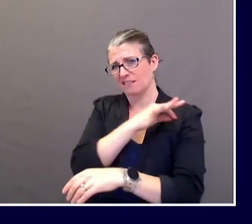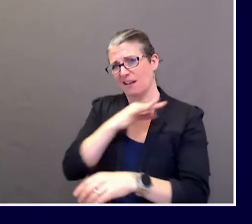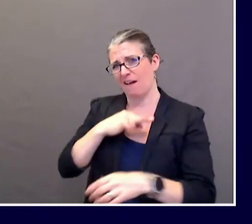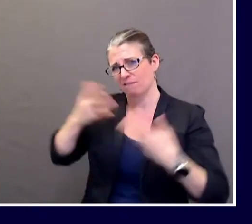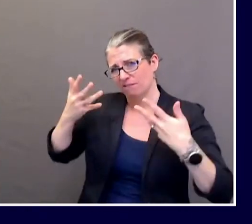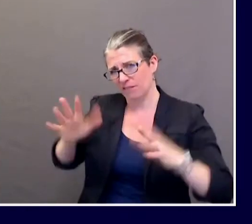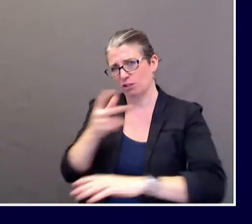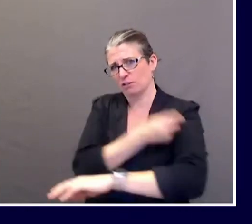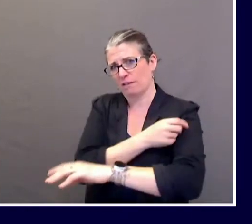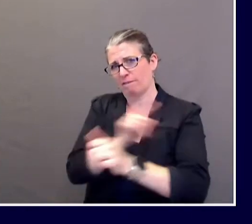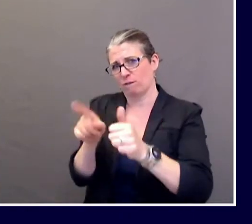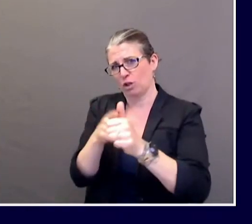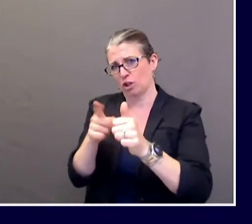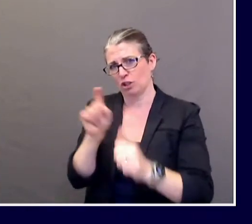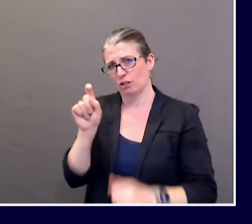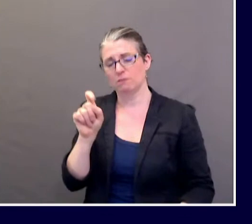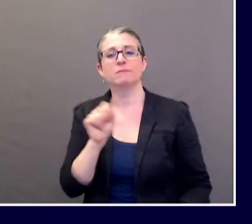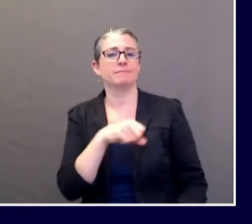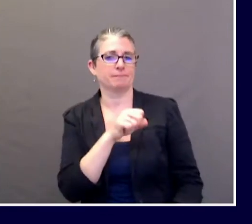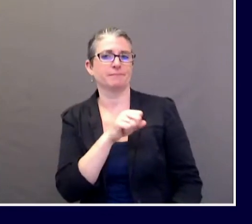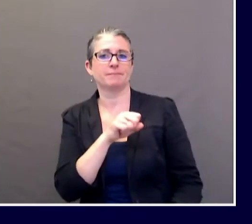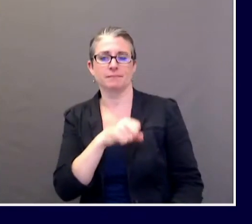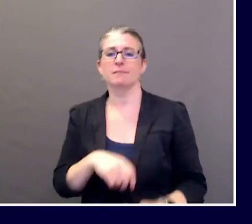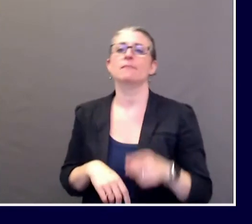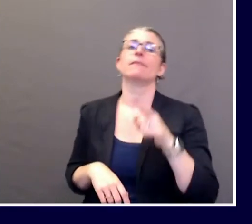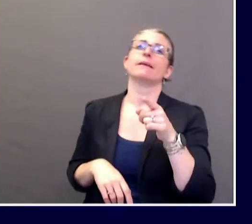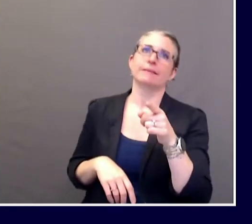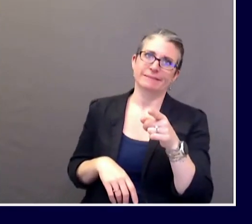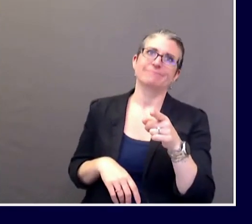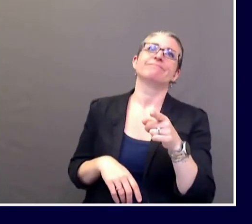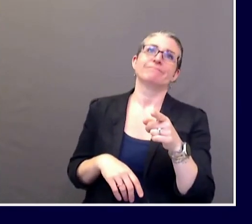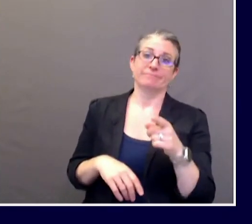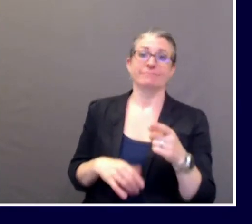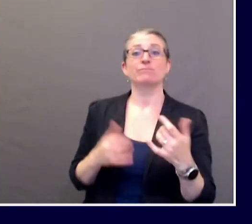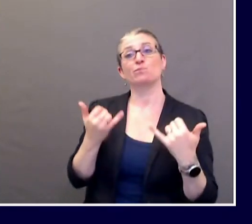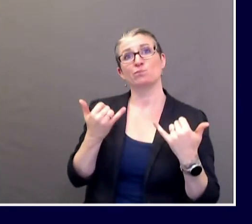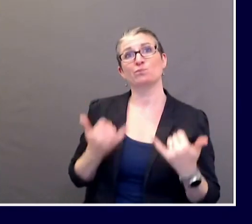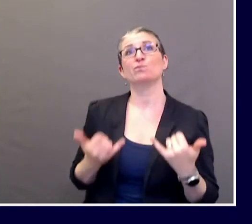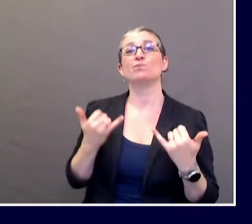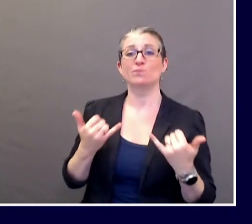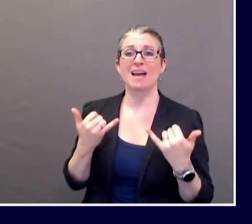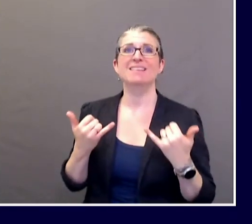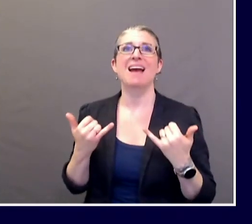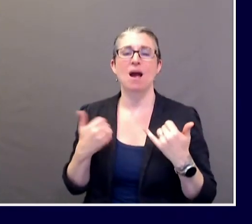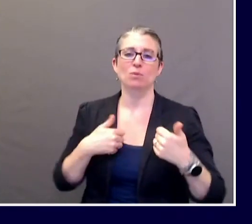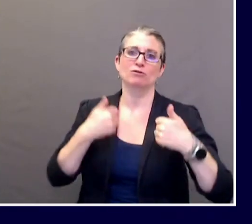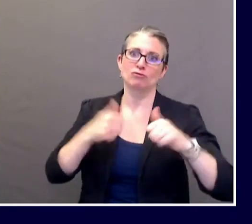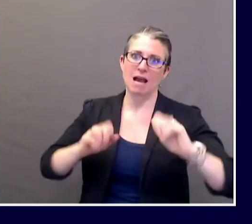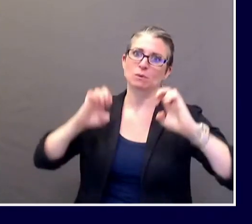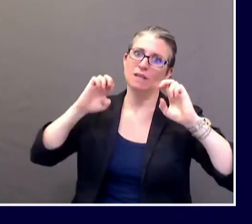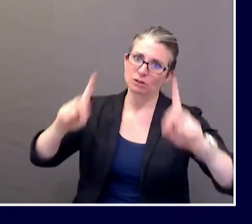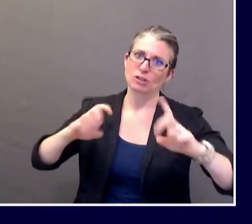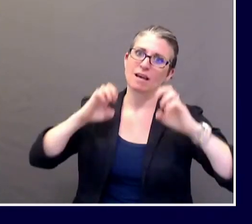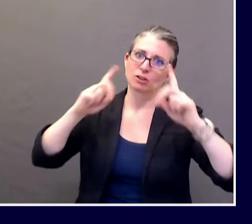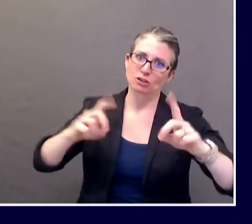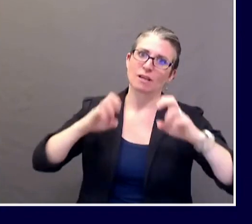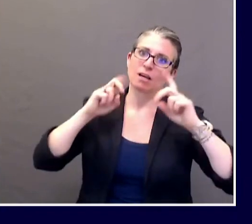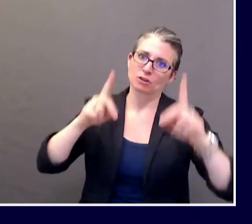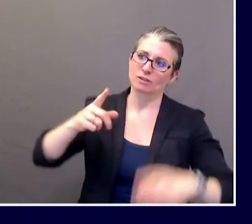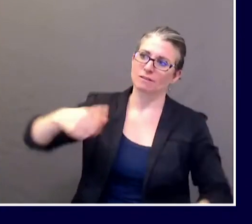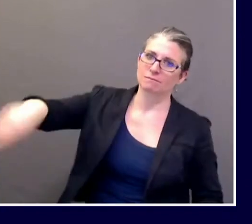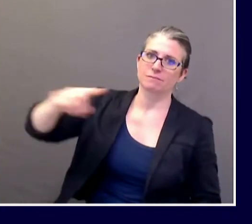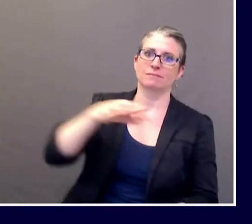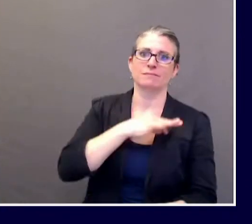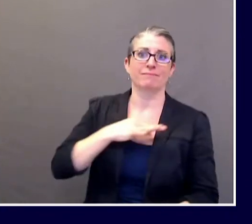folks to get vaccinated, making sure they know why it's an important thing to do, the ways in which it can keep them and those whom they care